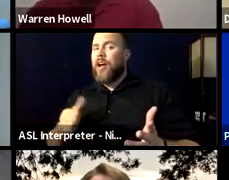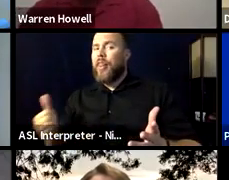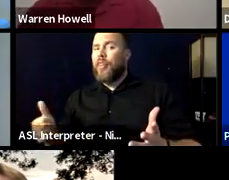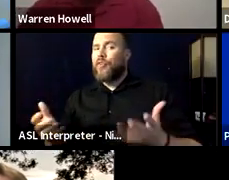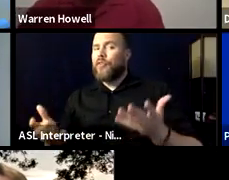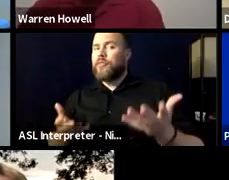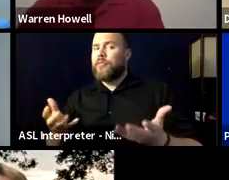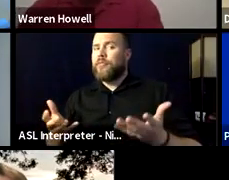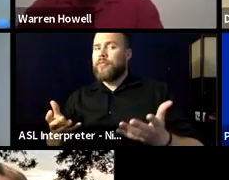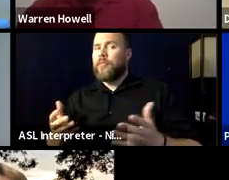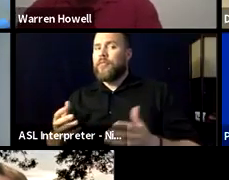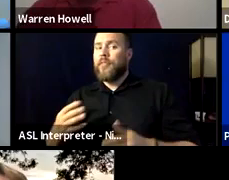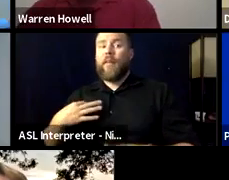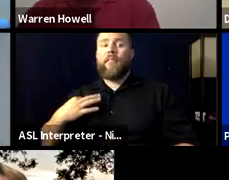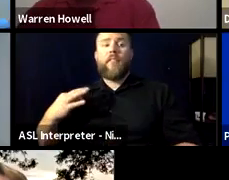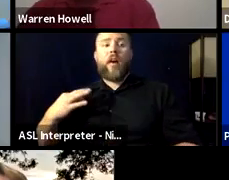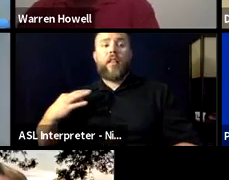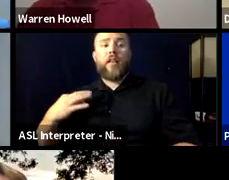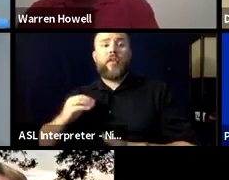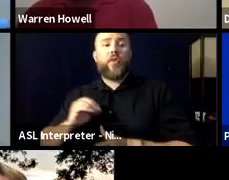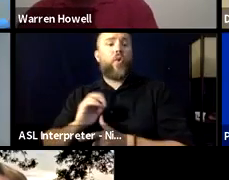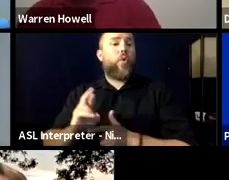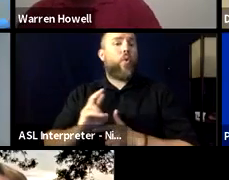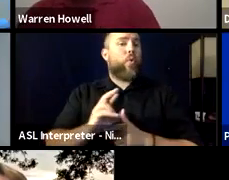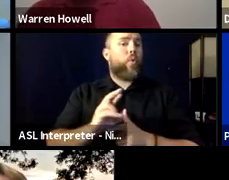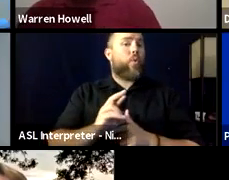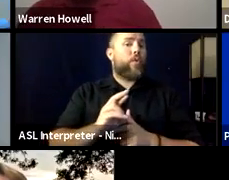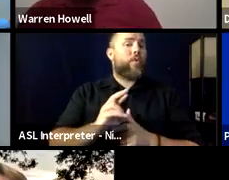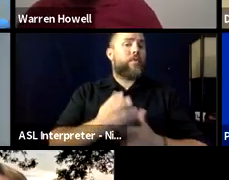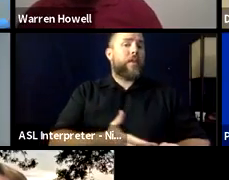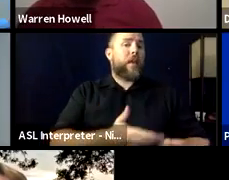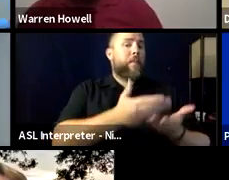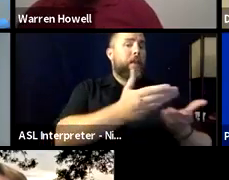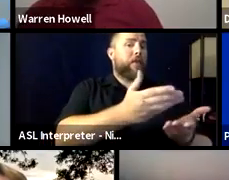other nominations or volunteers for vice president?